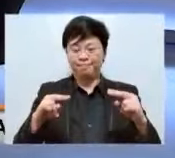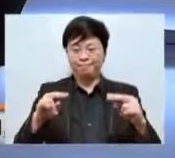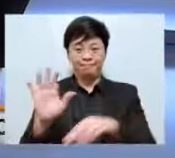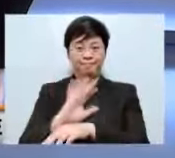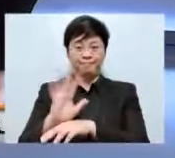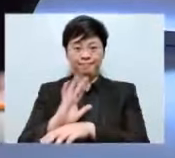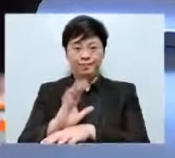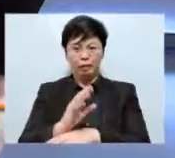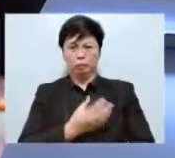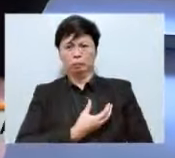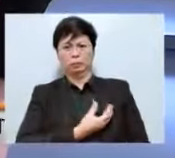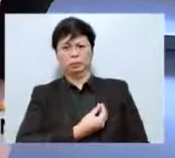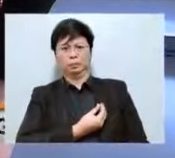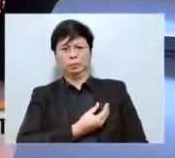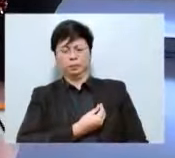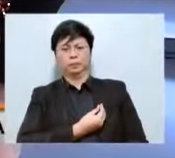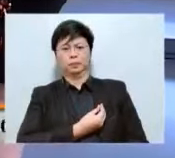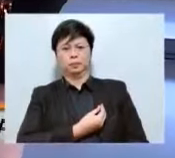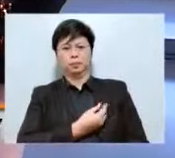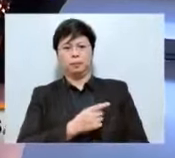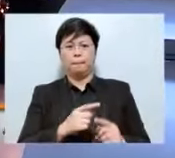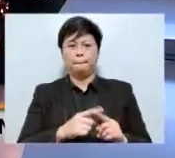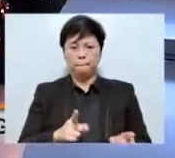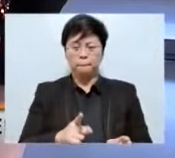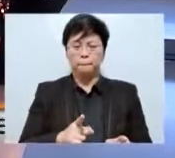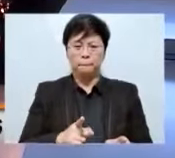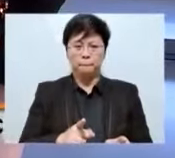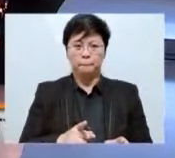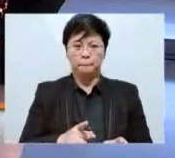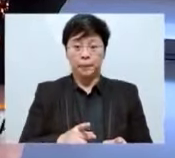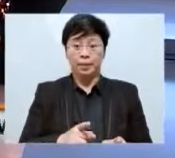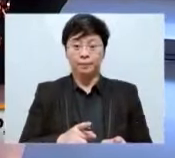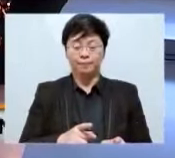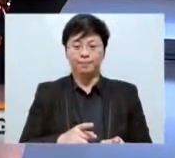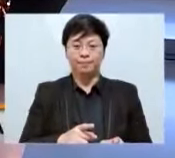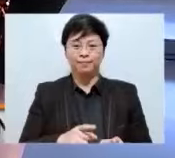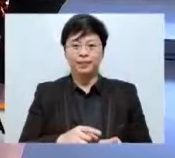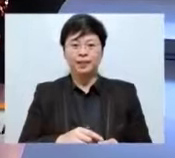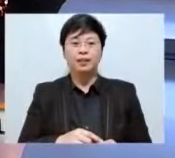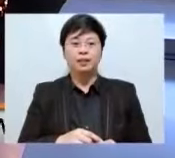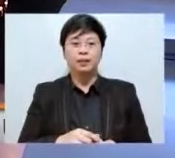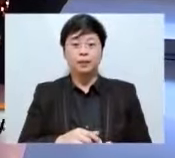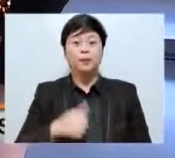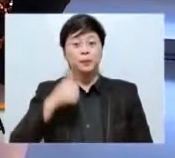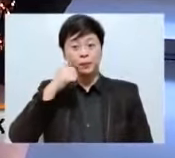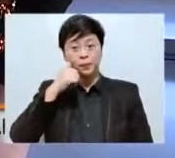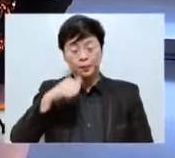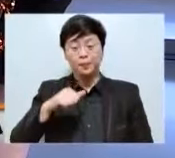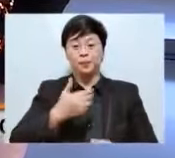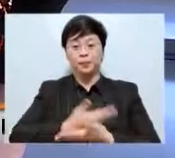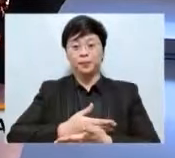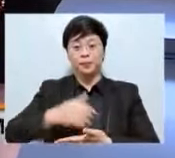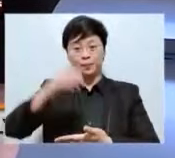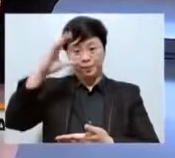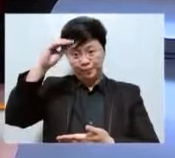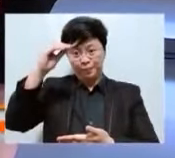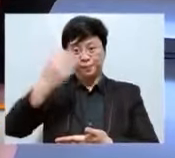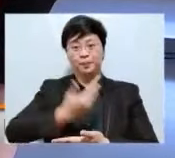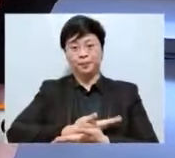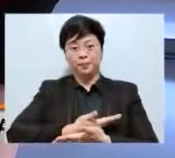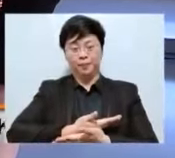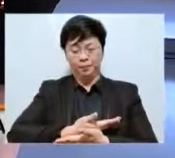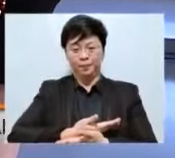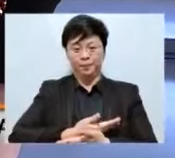nerbiyos man. Excited na ang showbiz royalty na Muhlach family sa pagsabak nila sa kanilang unang sitcom series na The Purse